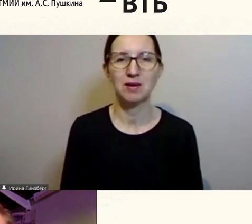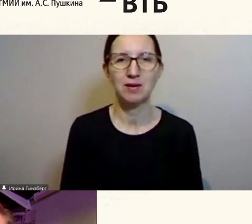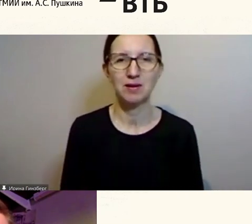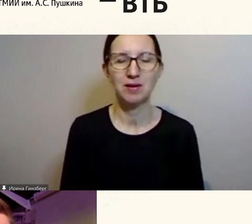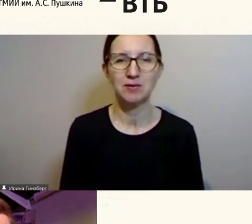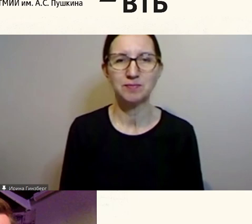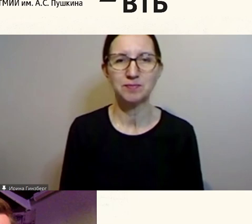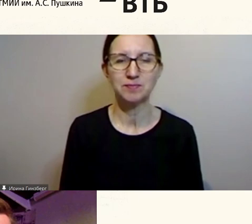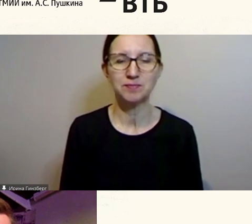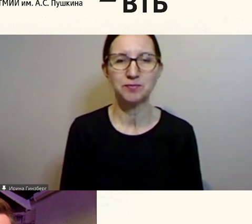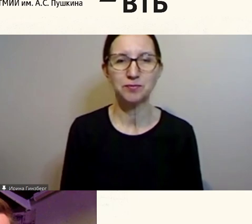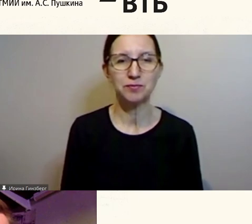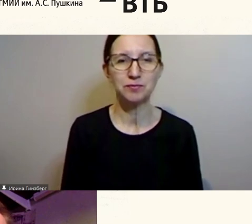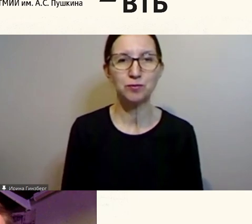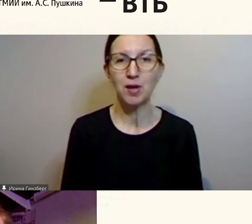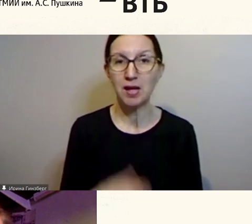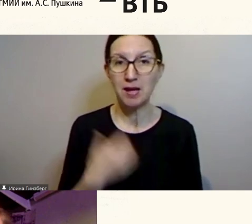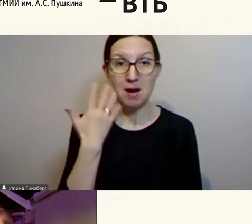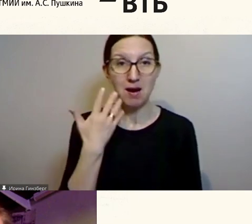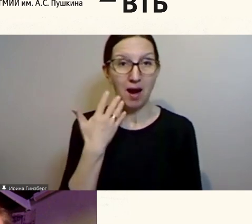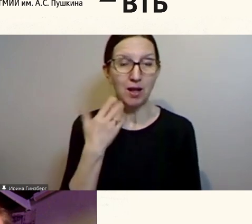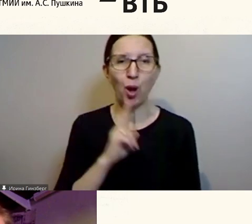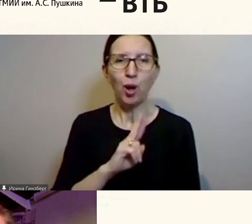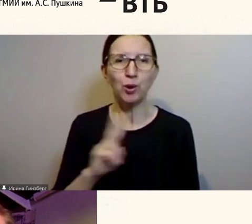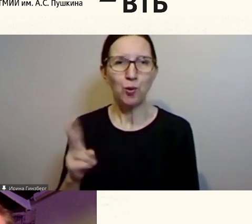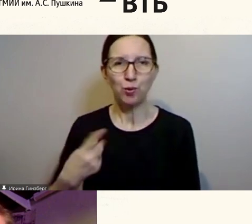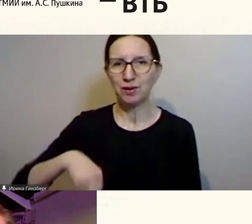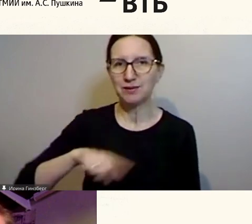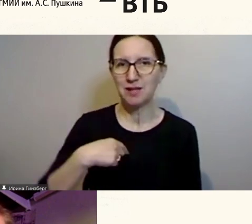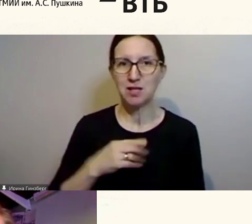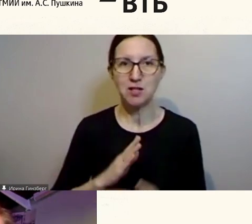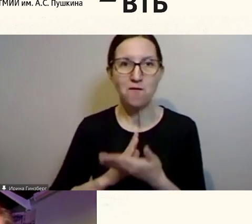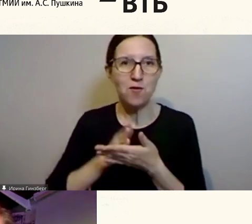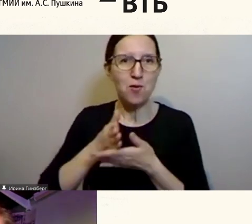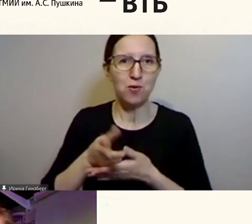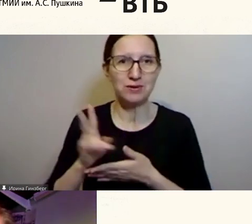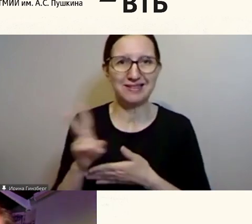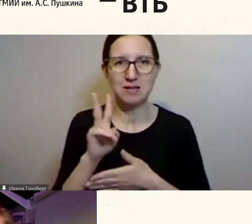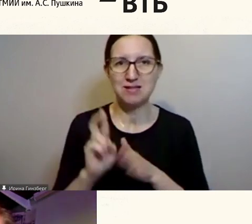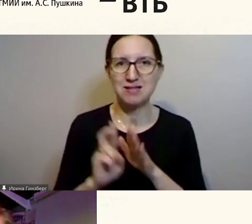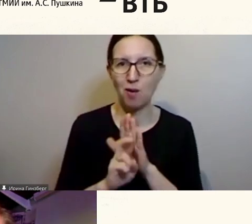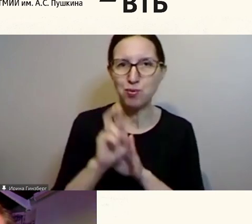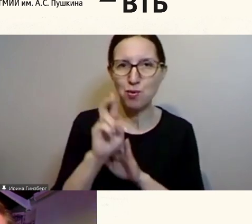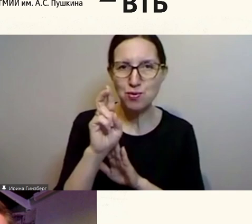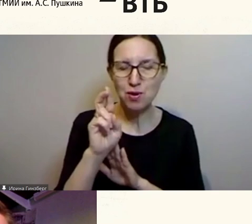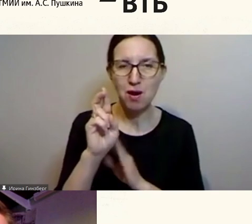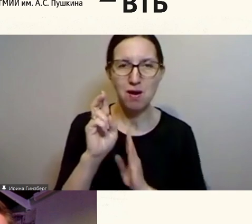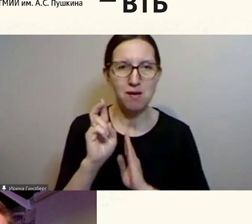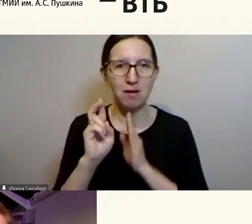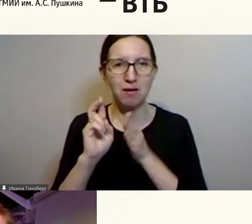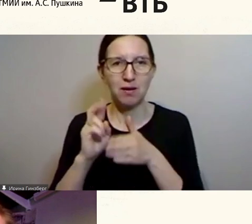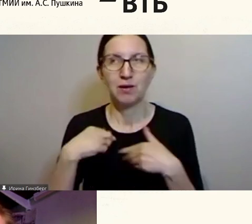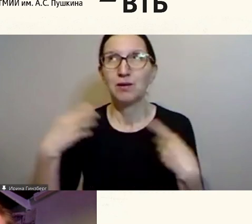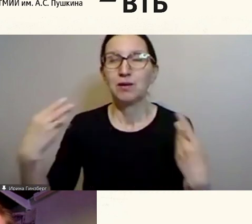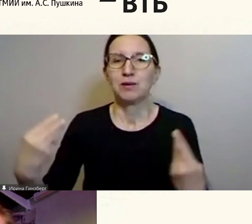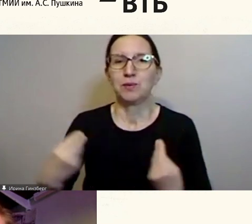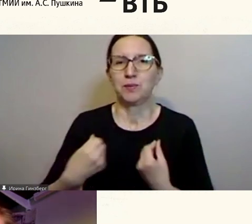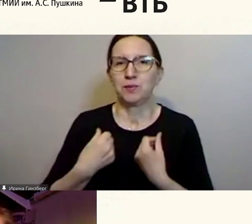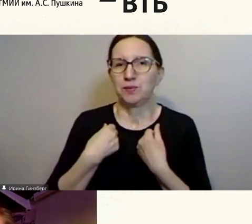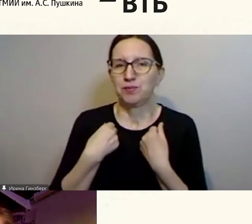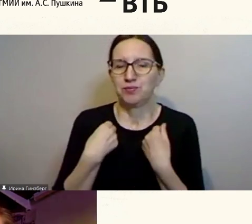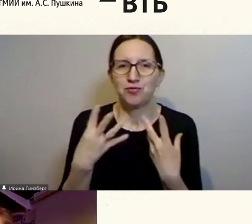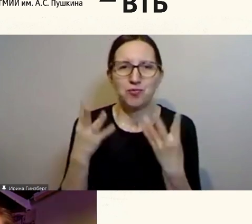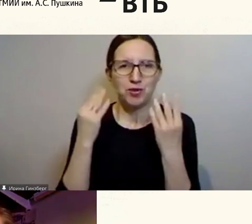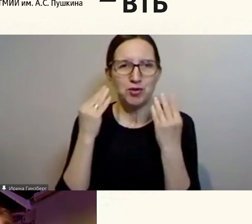anytime anybody walks into a cathedral, we're incredibly impressed. We're impressed because of the history of